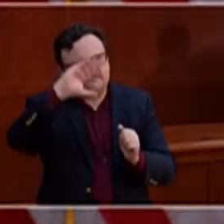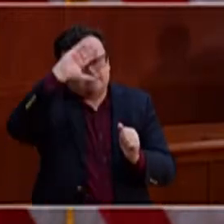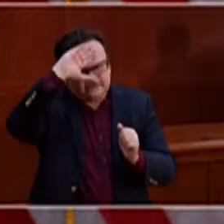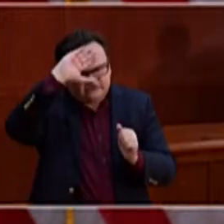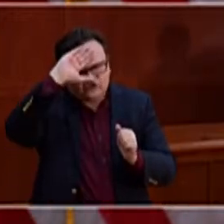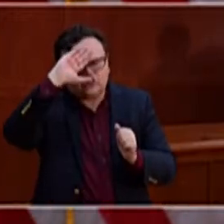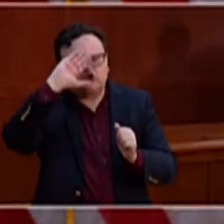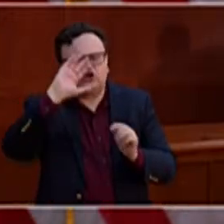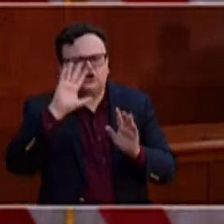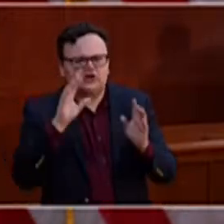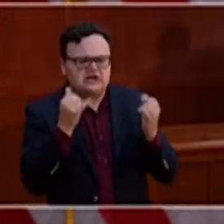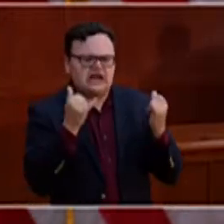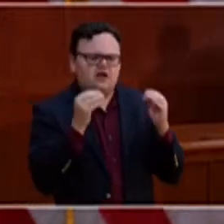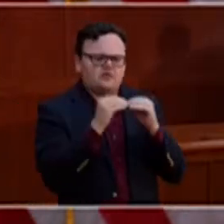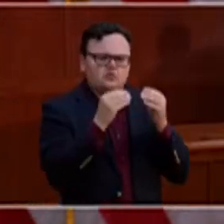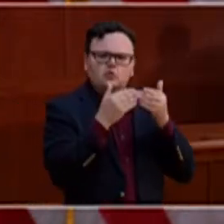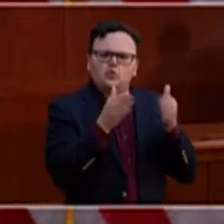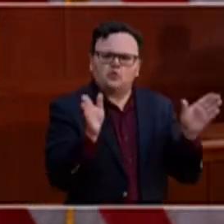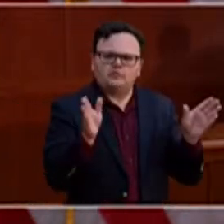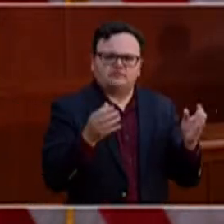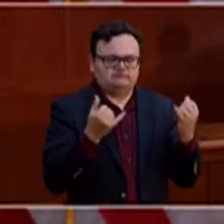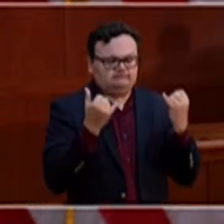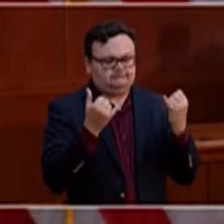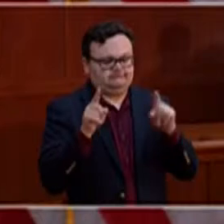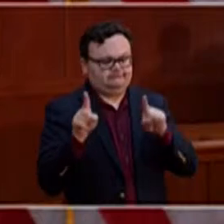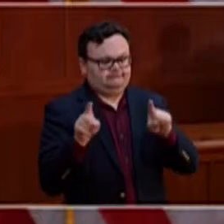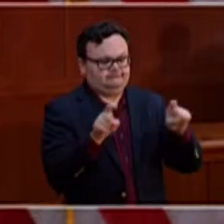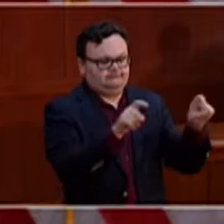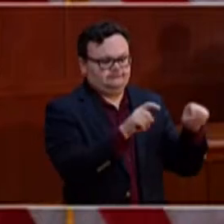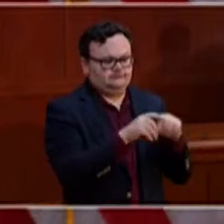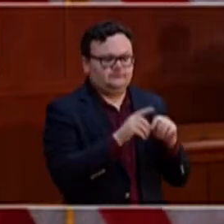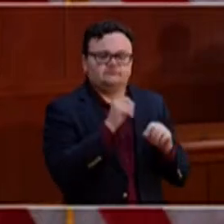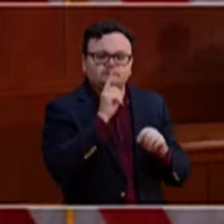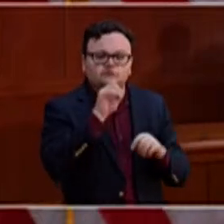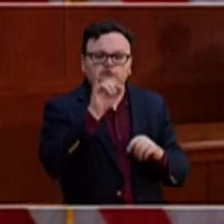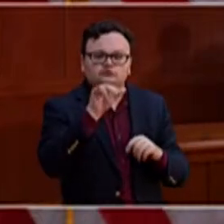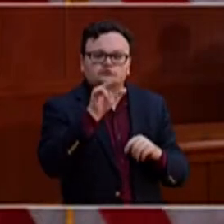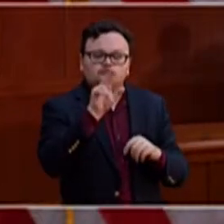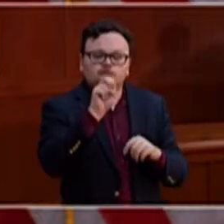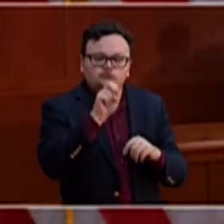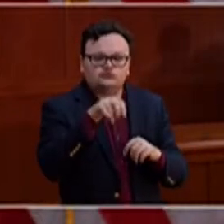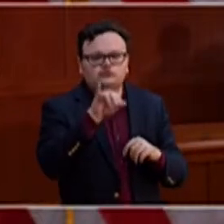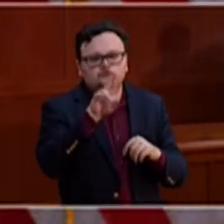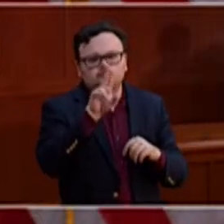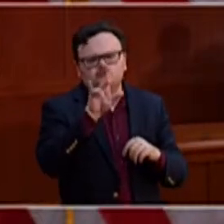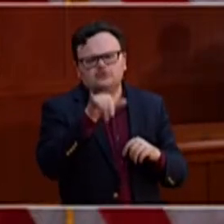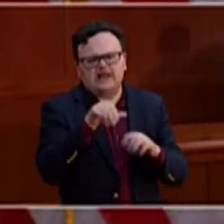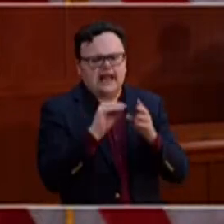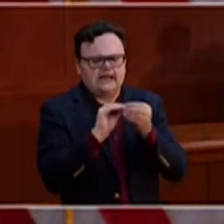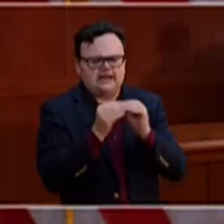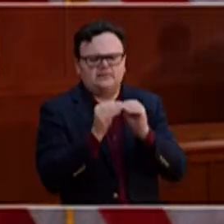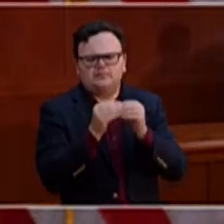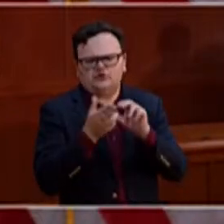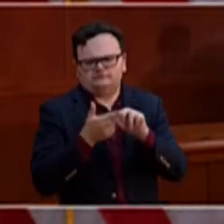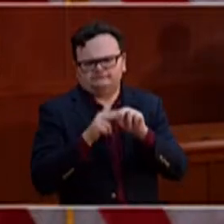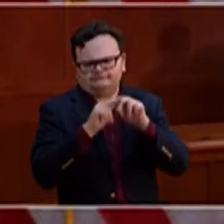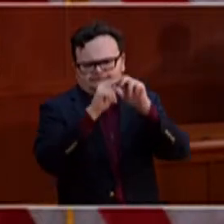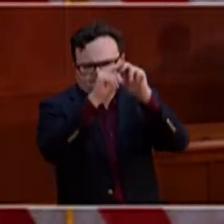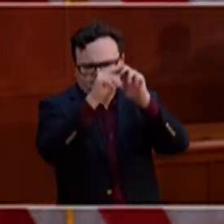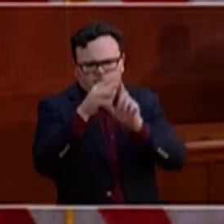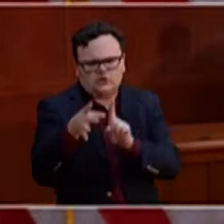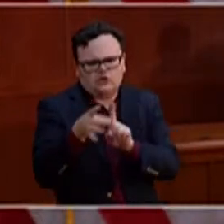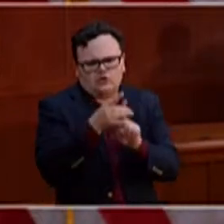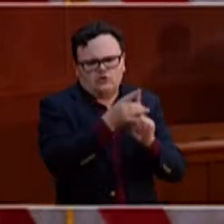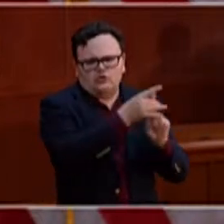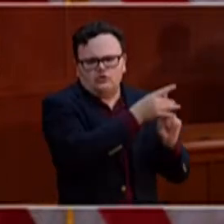We obviously saw the prevalence increase the end of June into July, but I do think with some of the changes you're seeing and some of the positivity, I